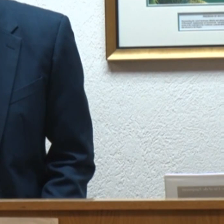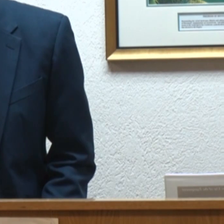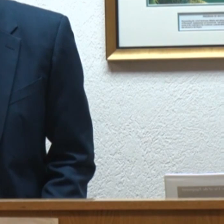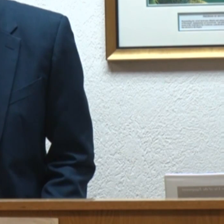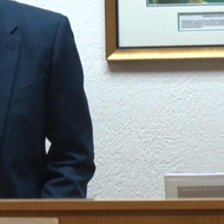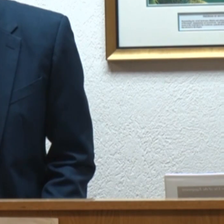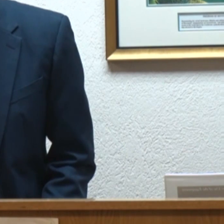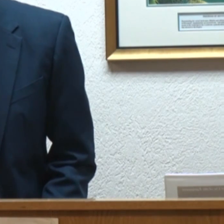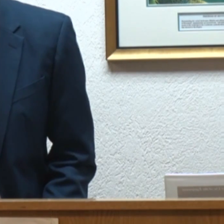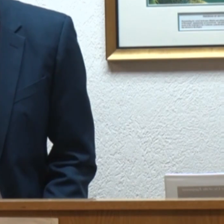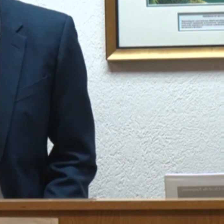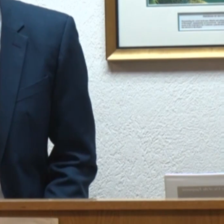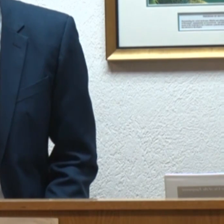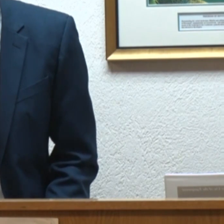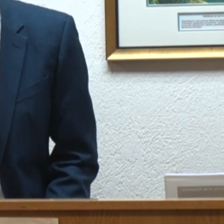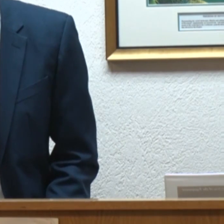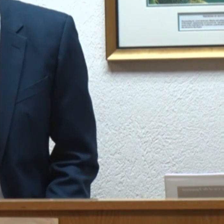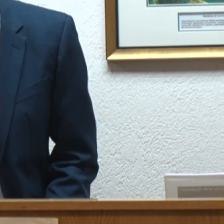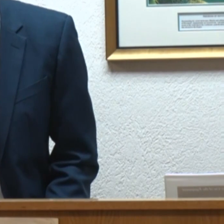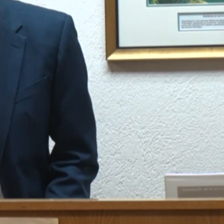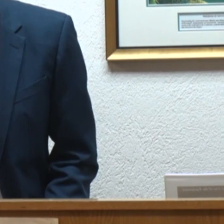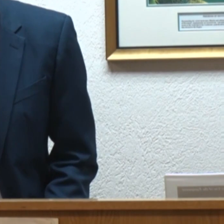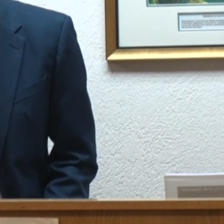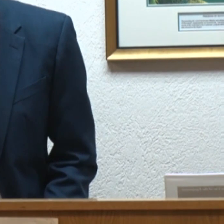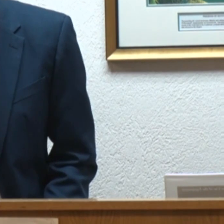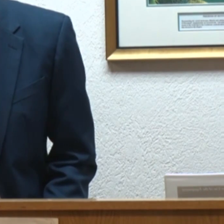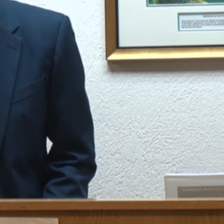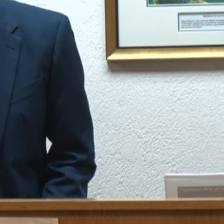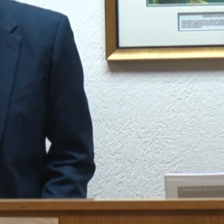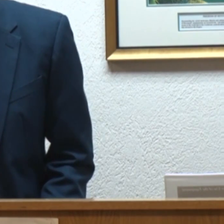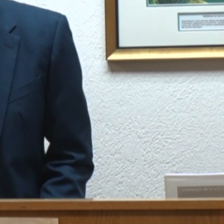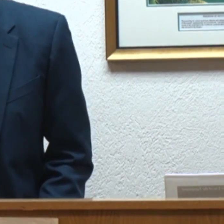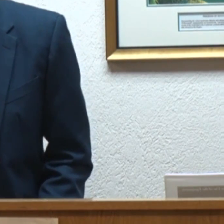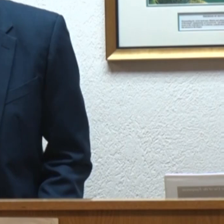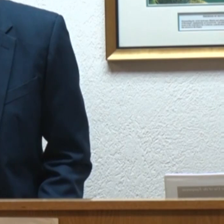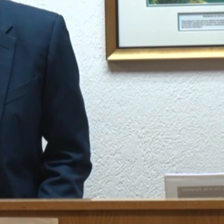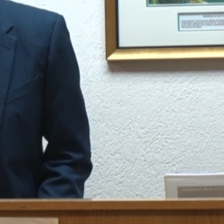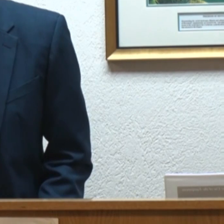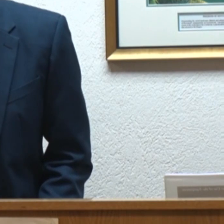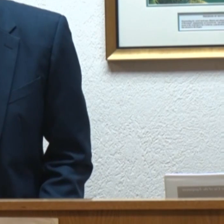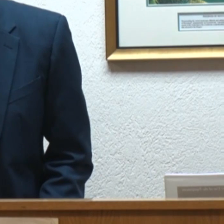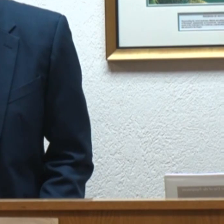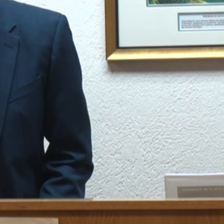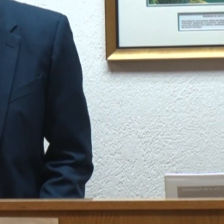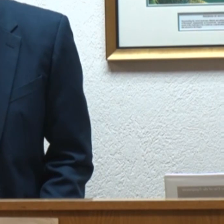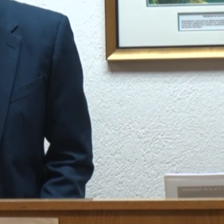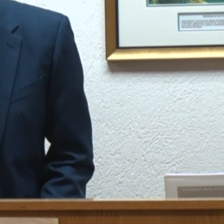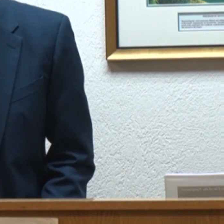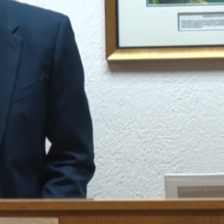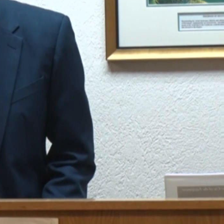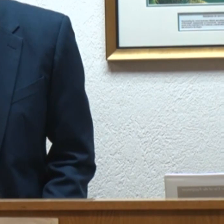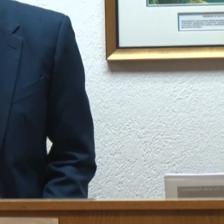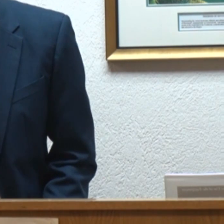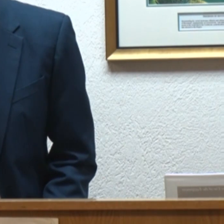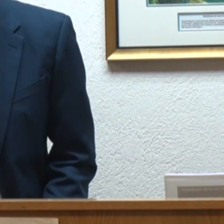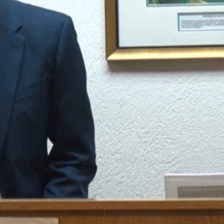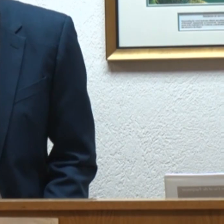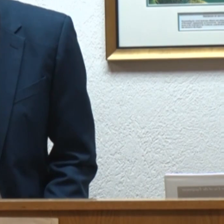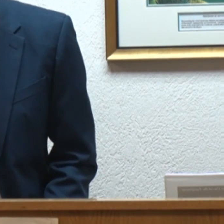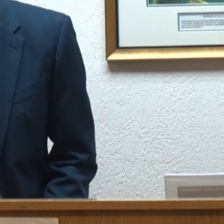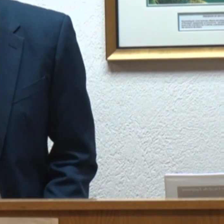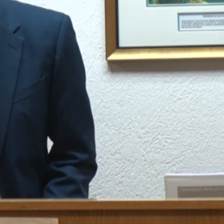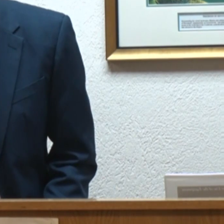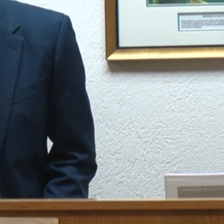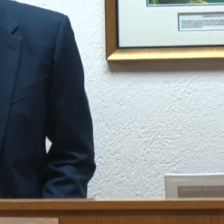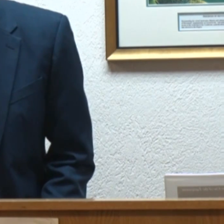those shackles and make the decision that can propel the region forward. Some of these decisions, I believe, will be